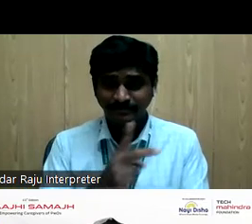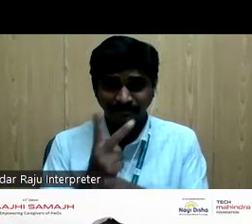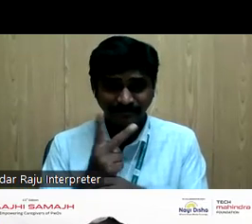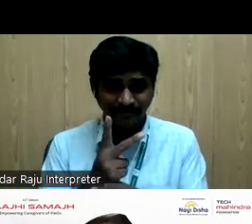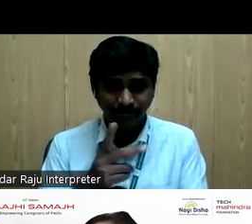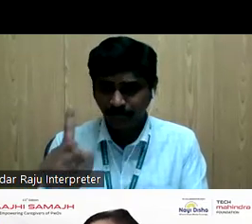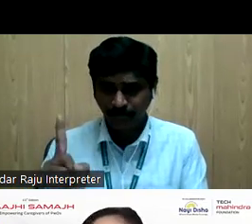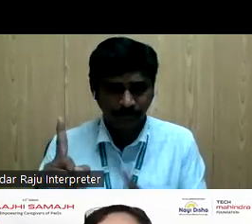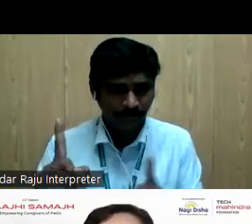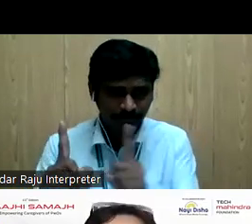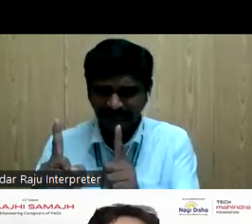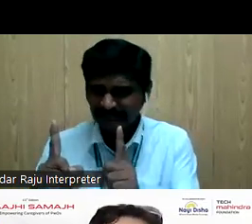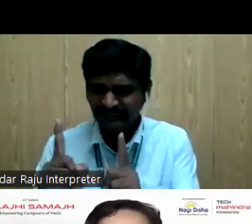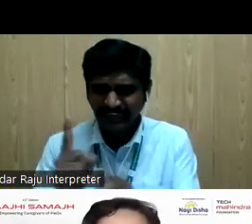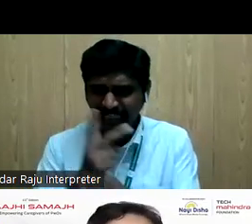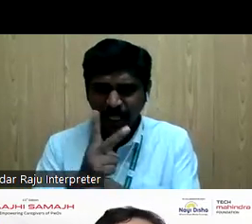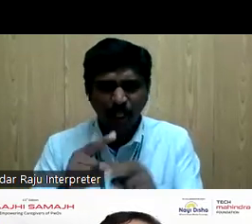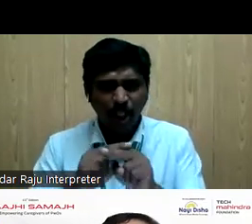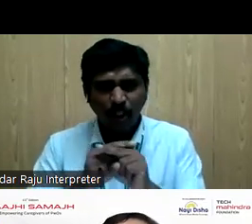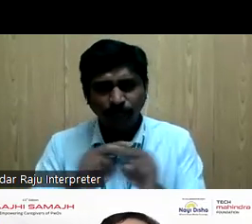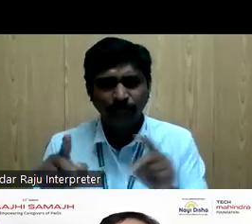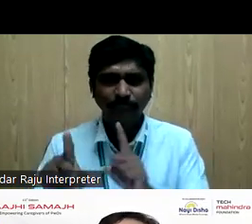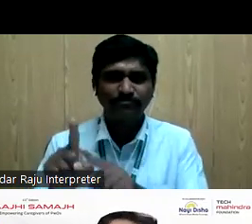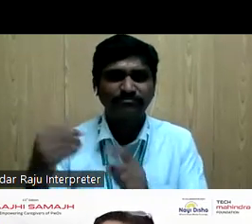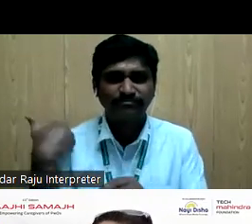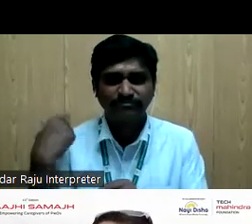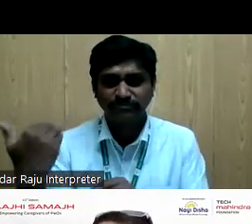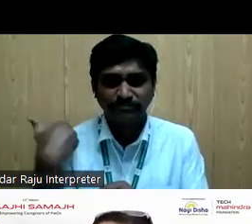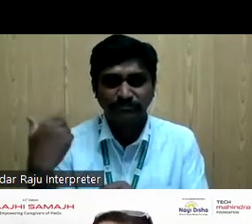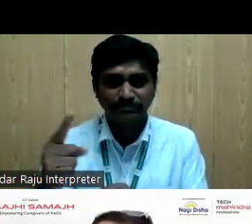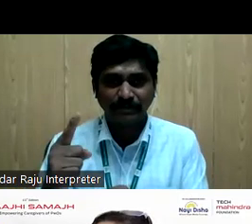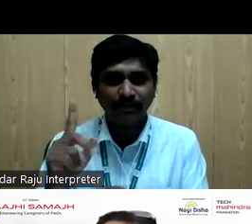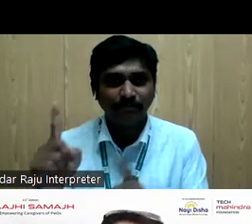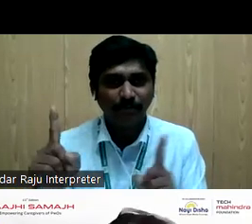a legal guardian and full-time caregiver to my brother.